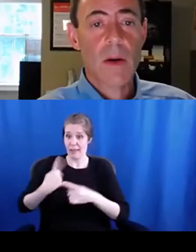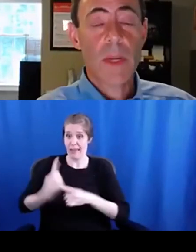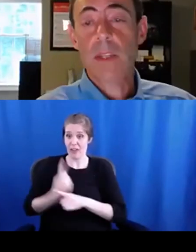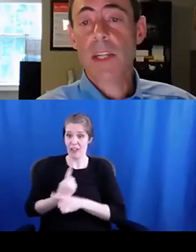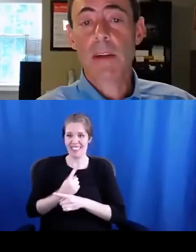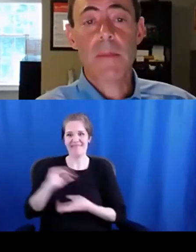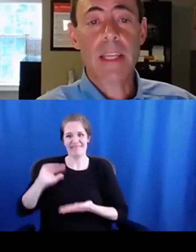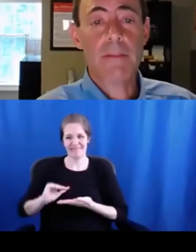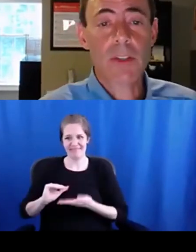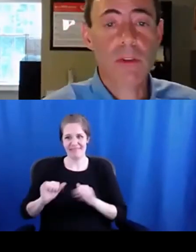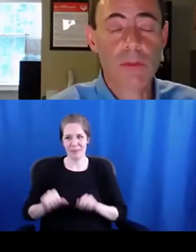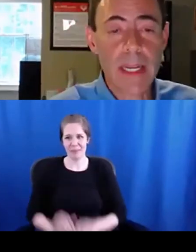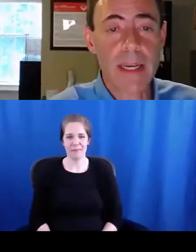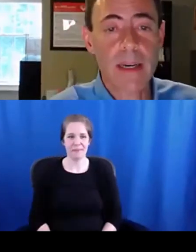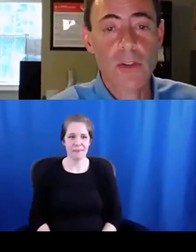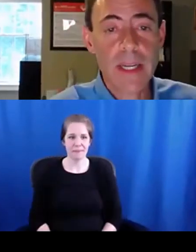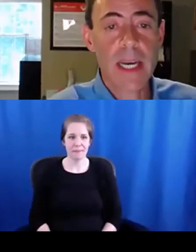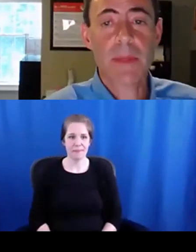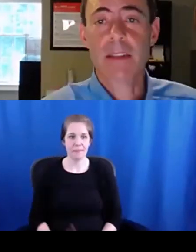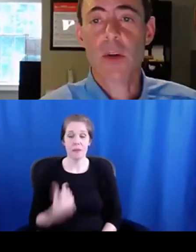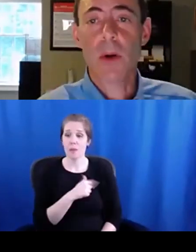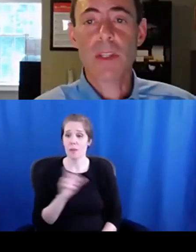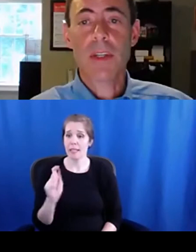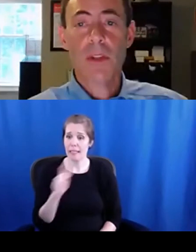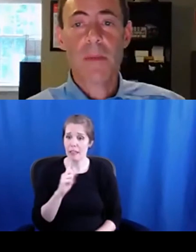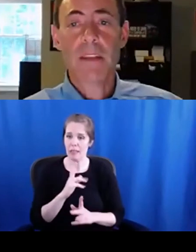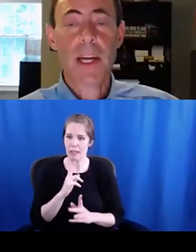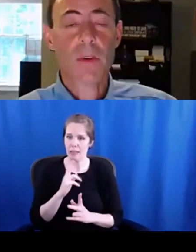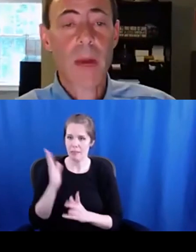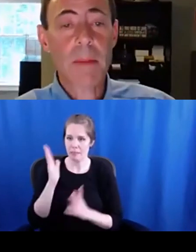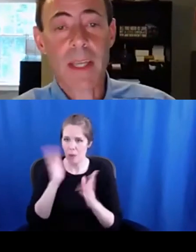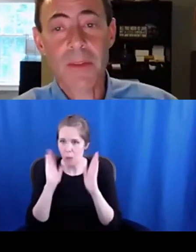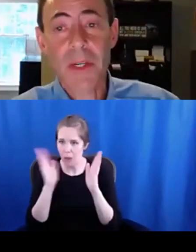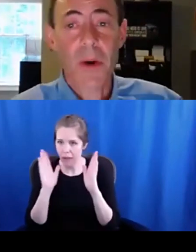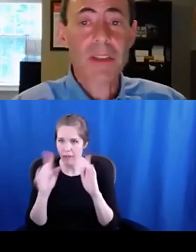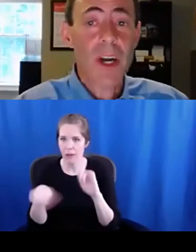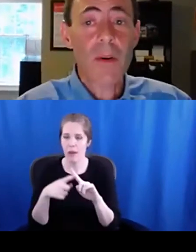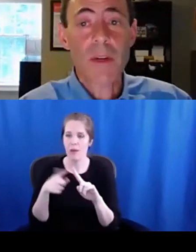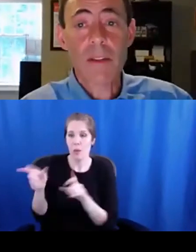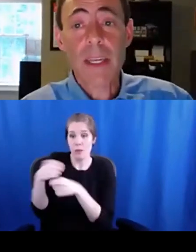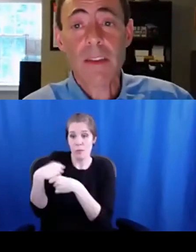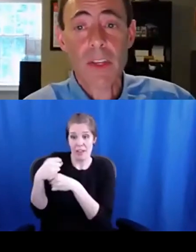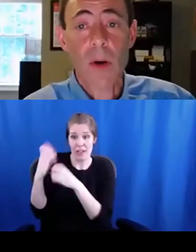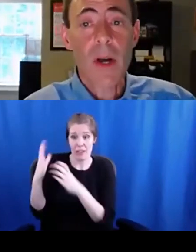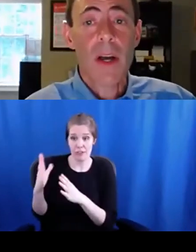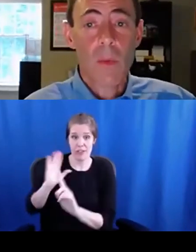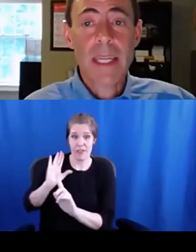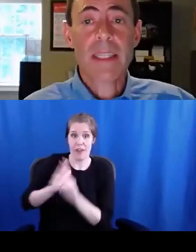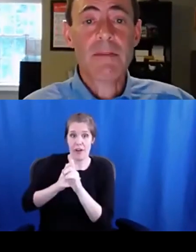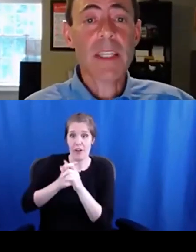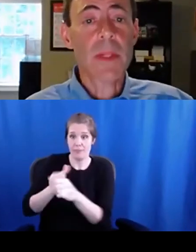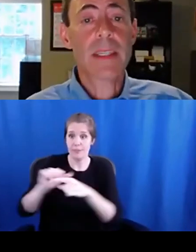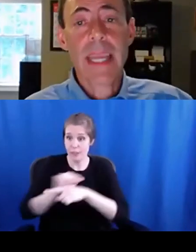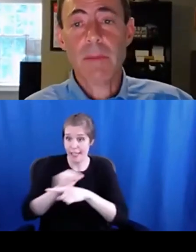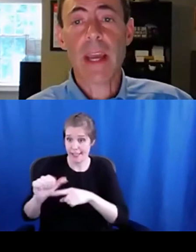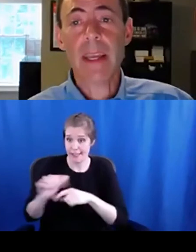We need to watch out for manufacturer training updates that are posted to the manufacturer websites, and we don't always know if we're not looking. And so one needs to have